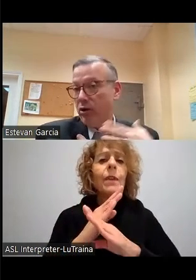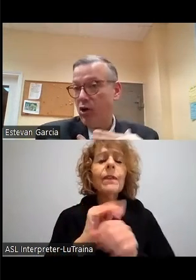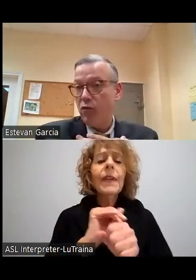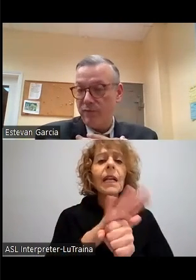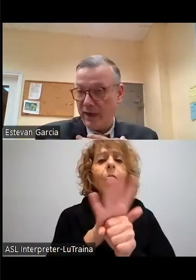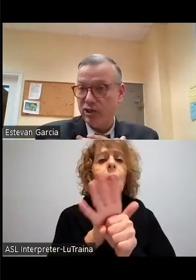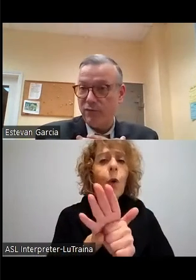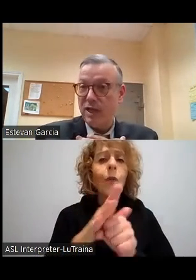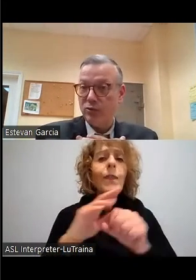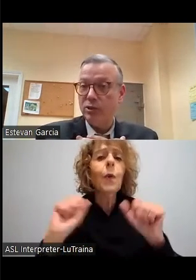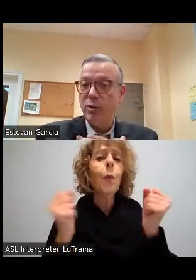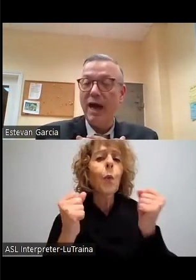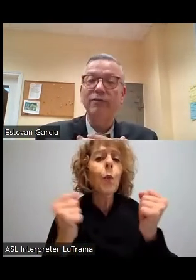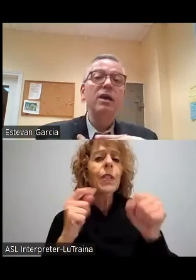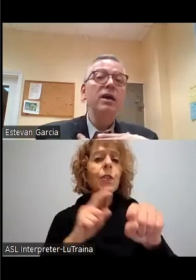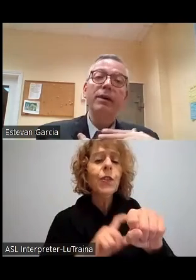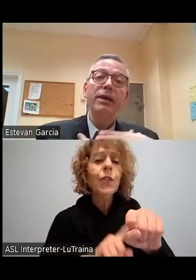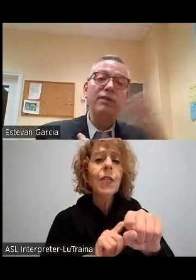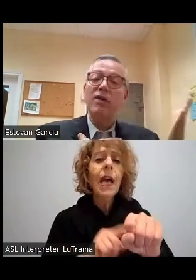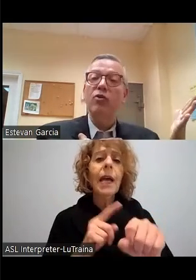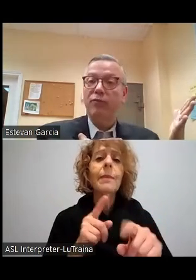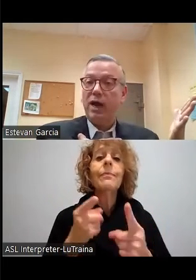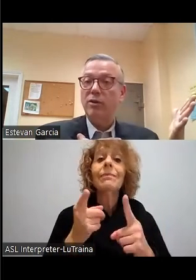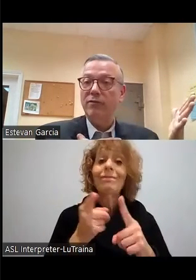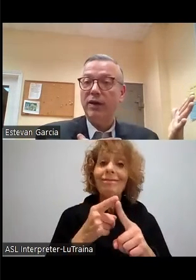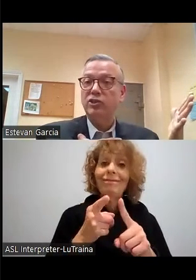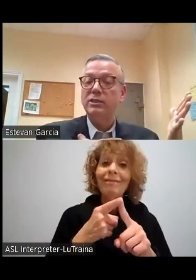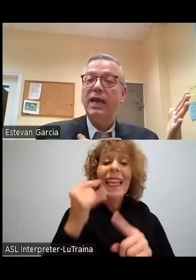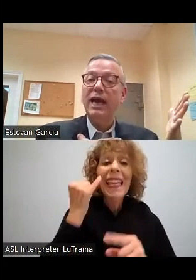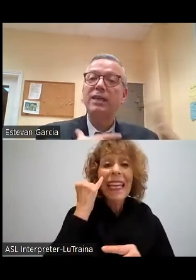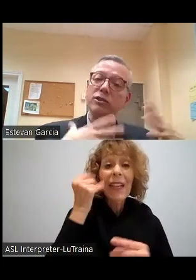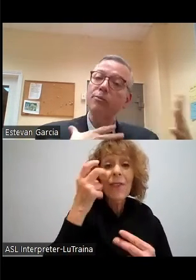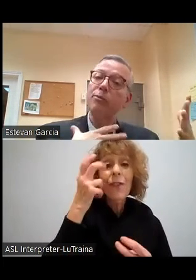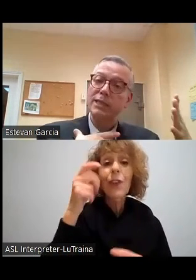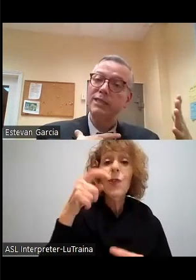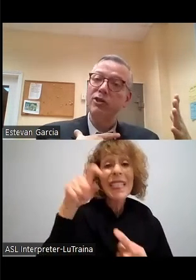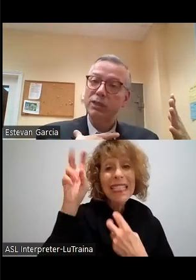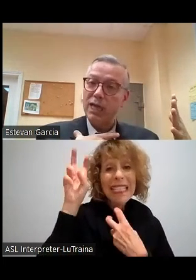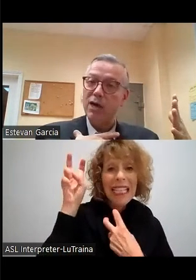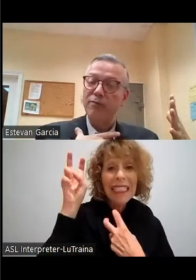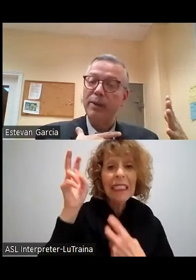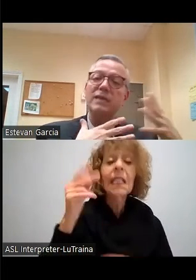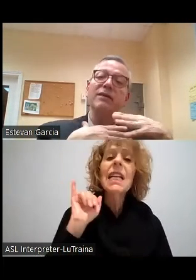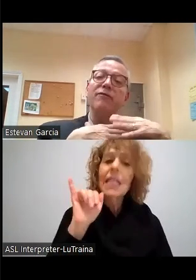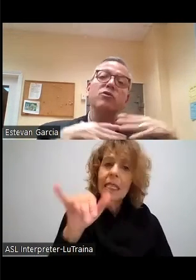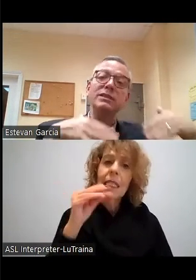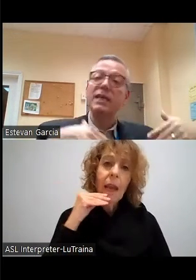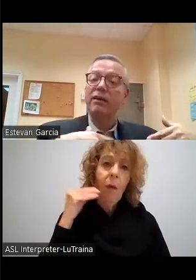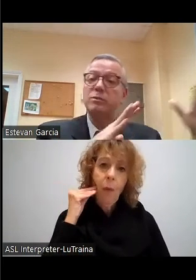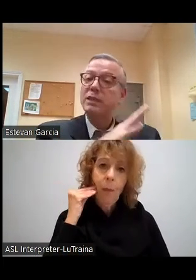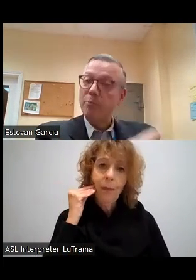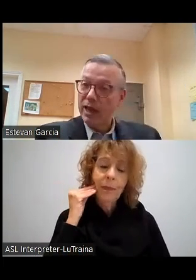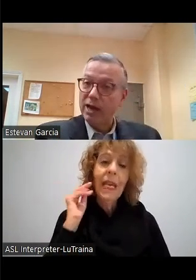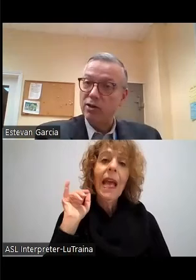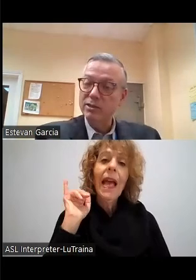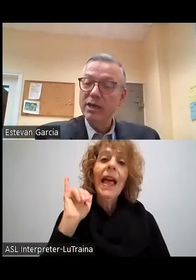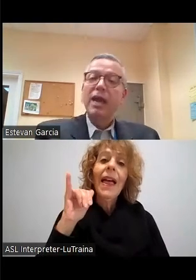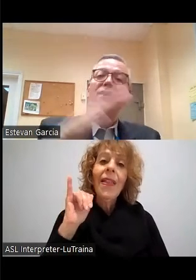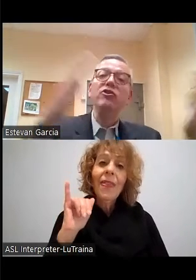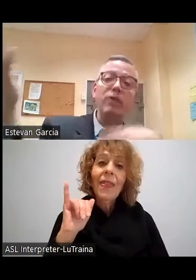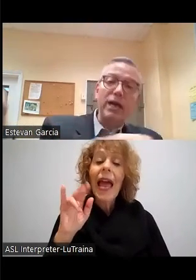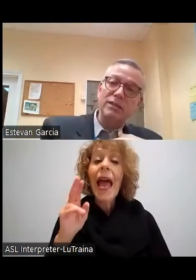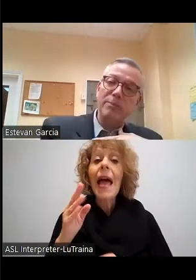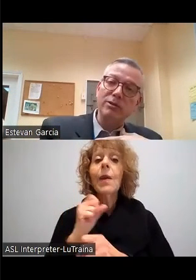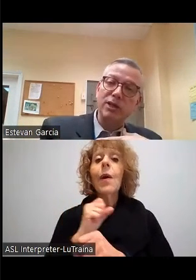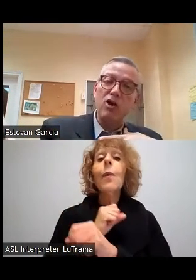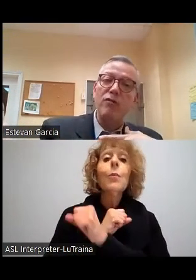potentially your COVID infection, if that's what you have, but even other viral infections. And it's also protecting yourself, because if you're sick from something else